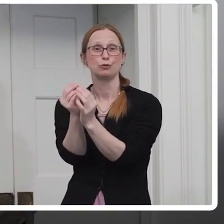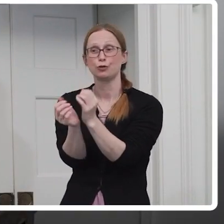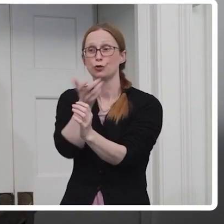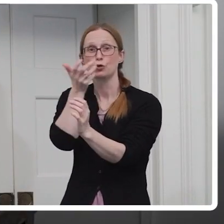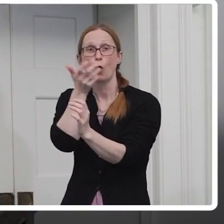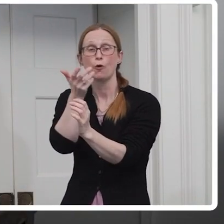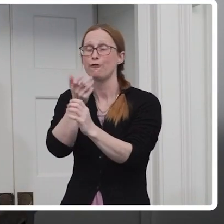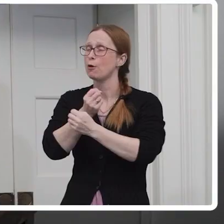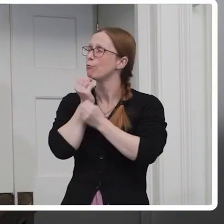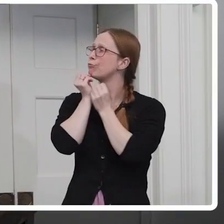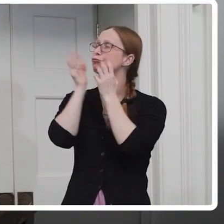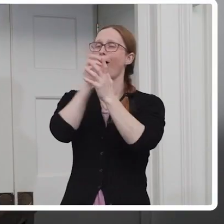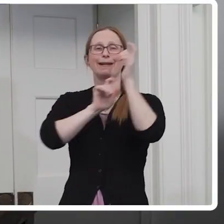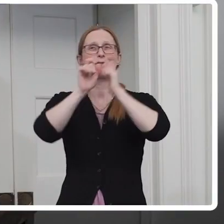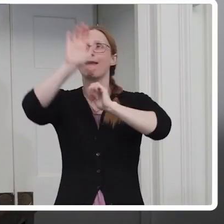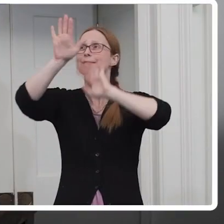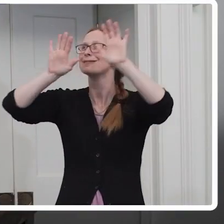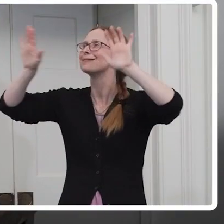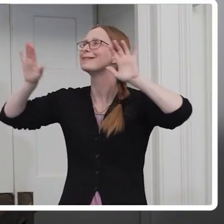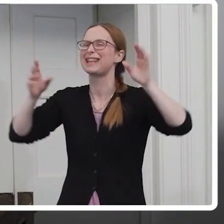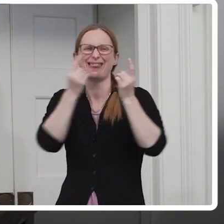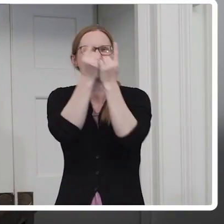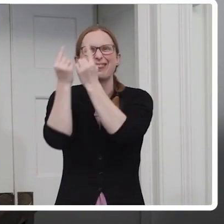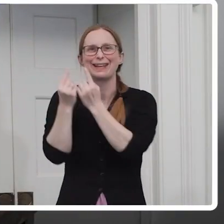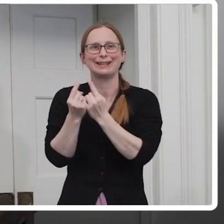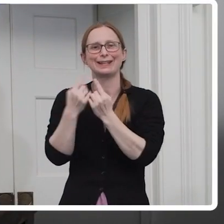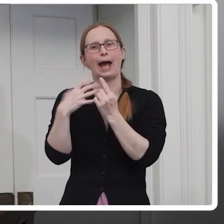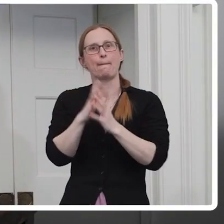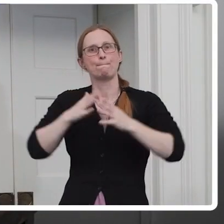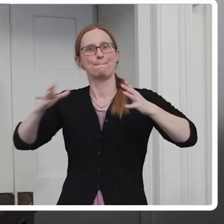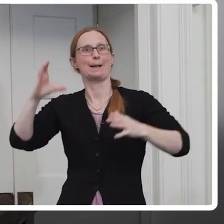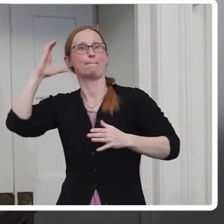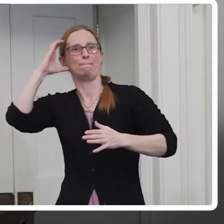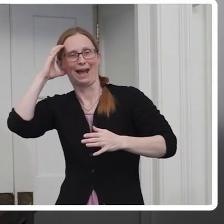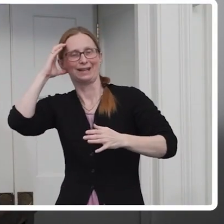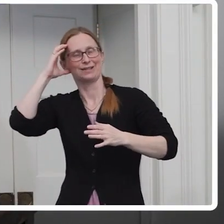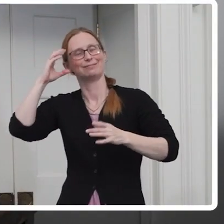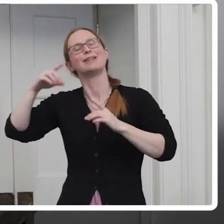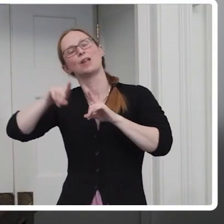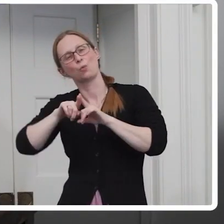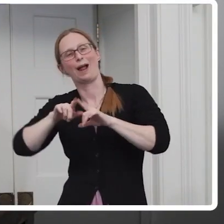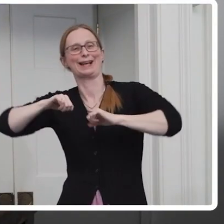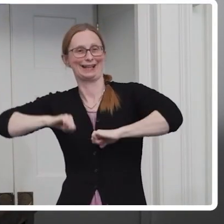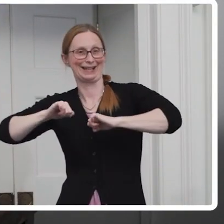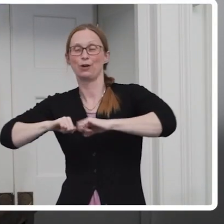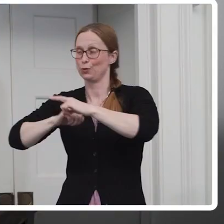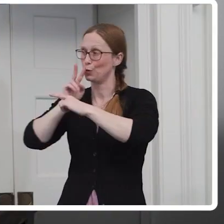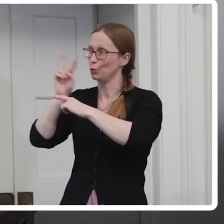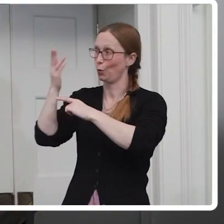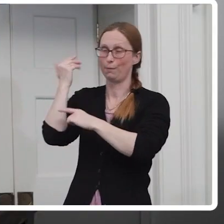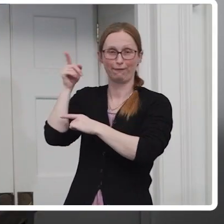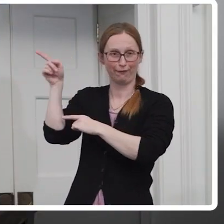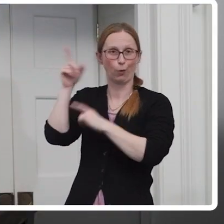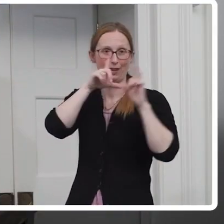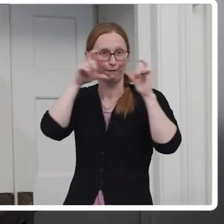stove, decorated with bright colours and knickknacks. And she had this big bed that was fashioned into a couch, which you referenced earlier